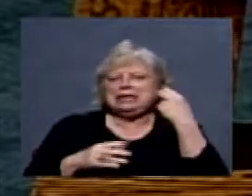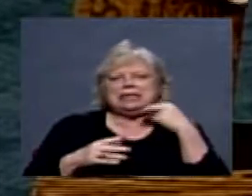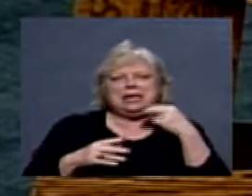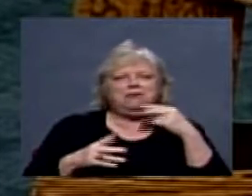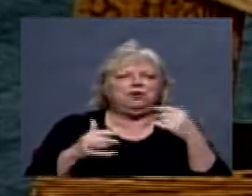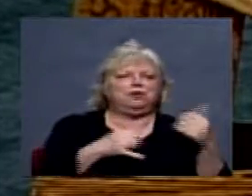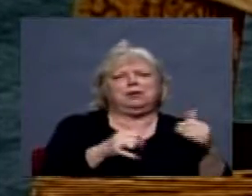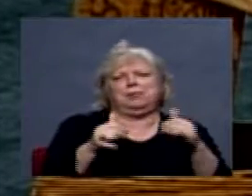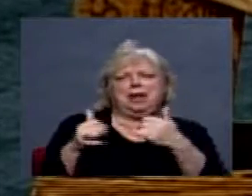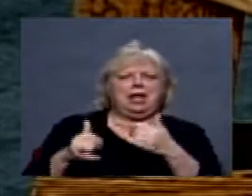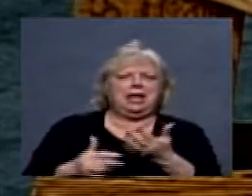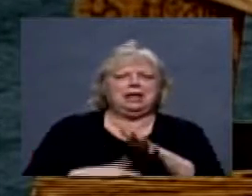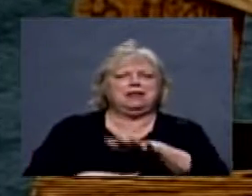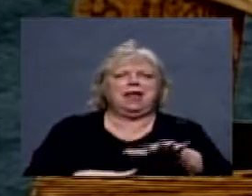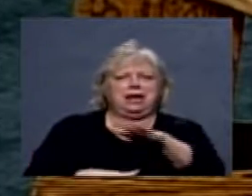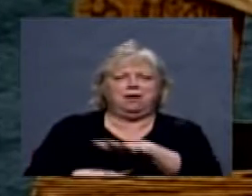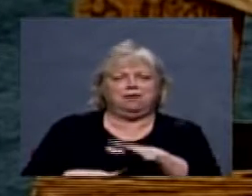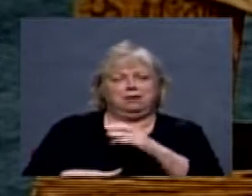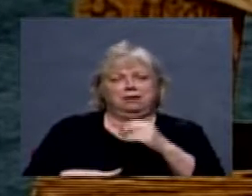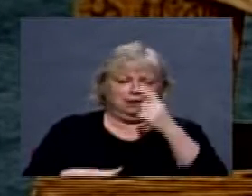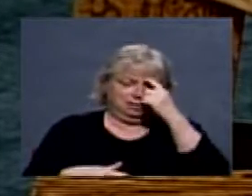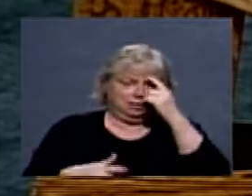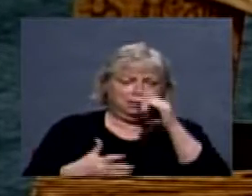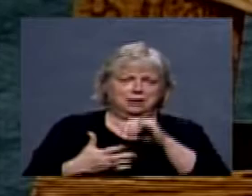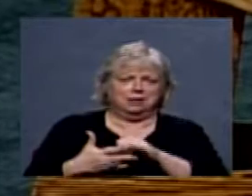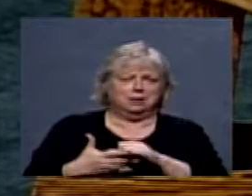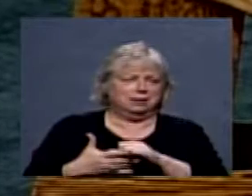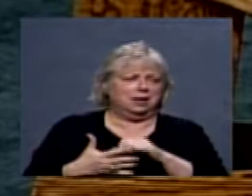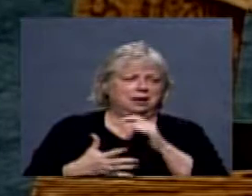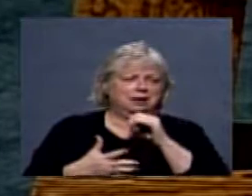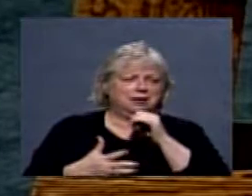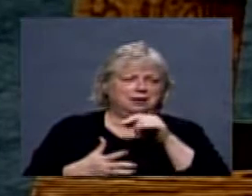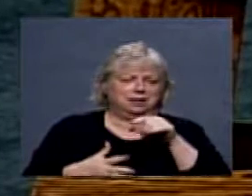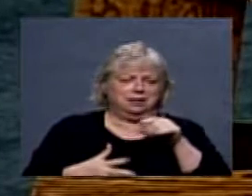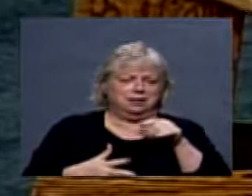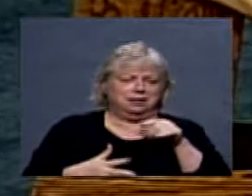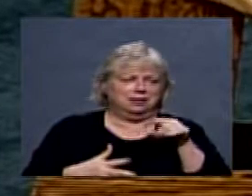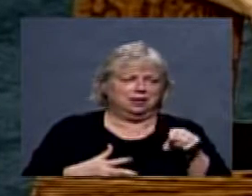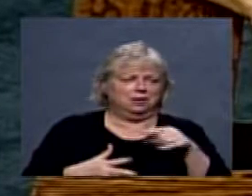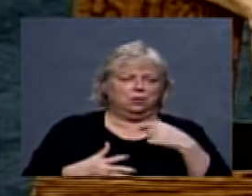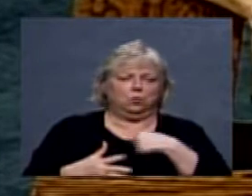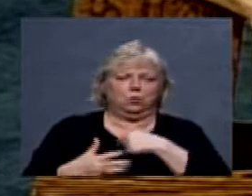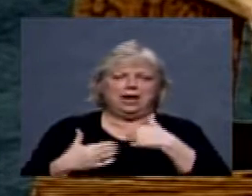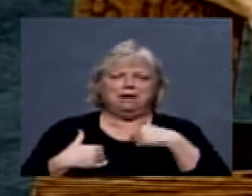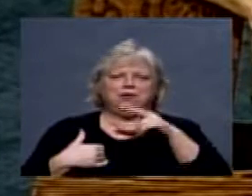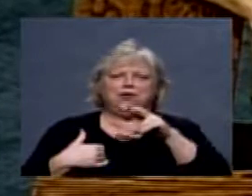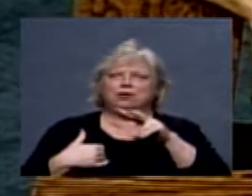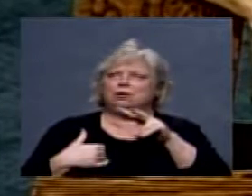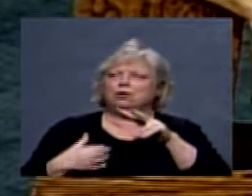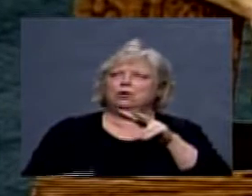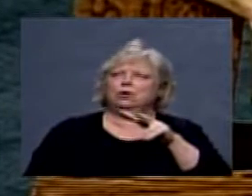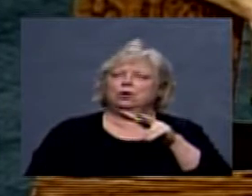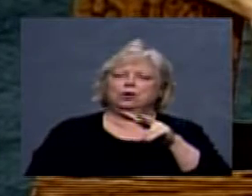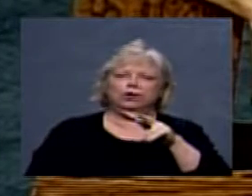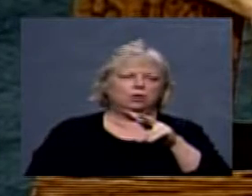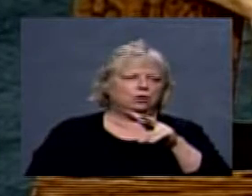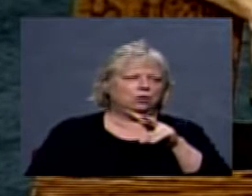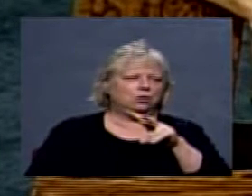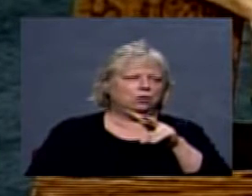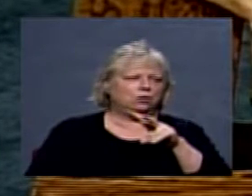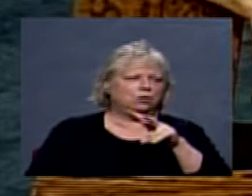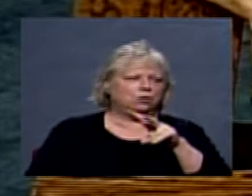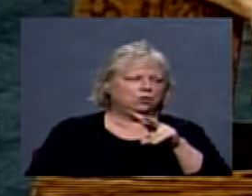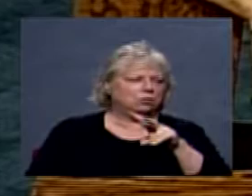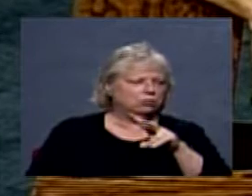they play there. And I just think it's not good. We had a 240 dairy